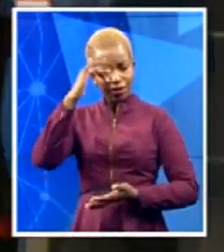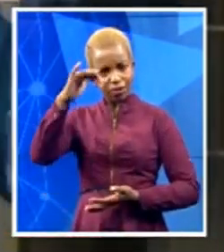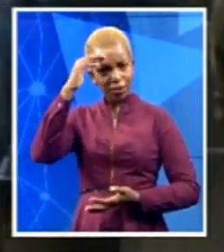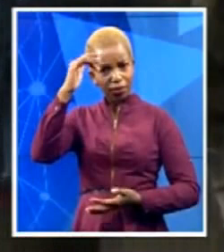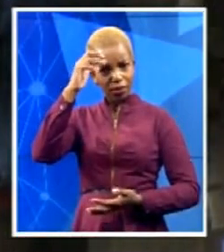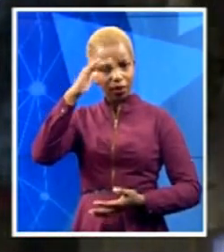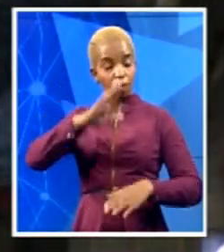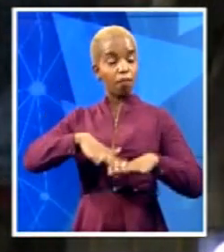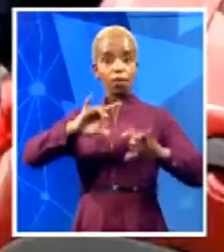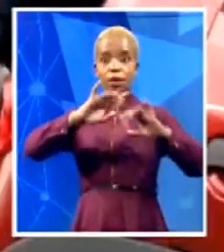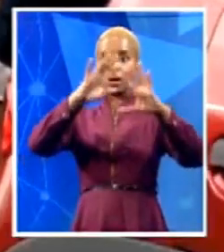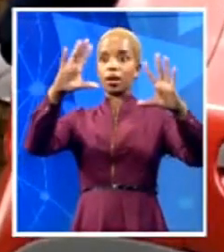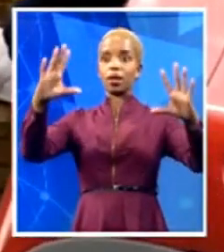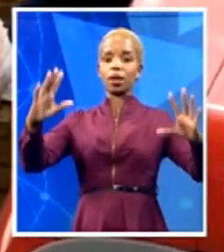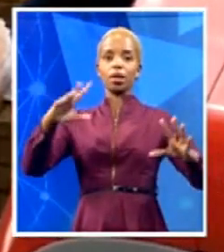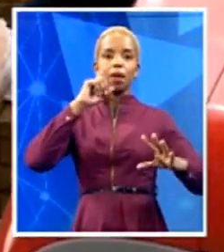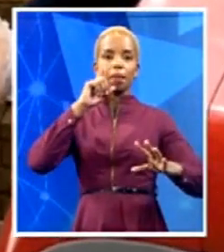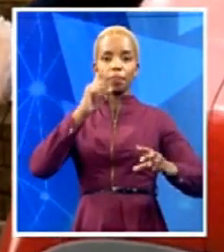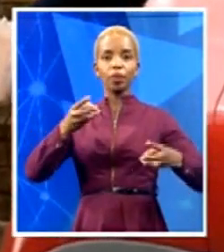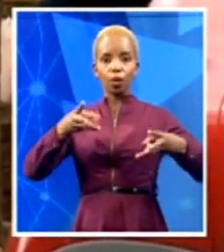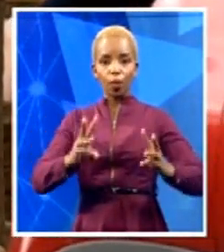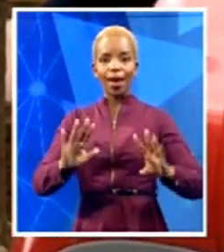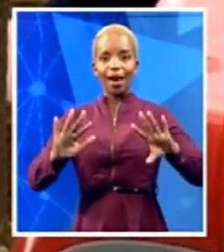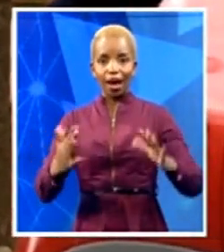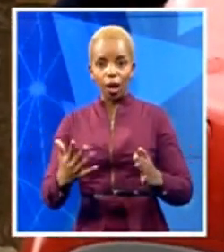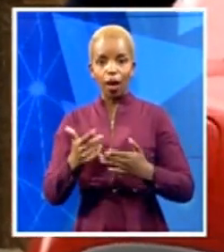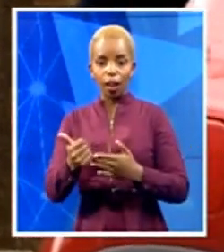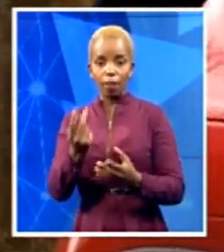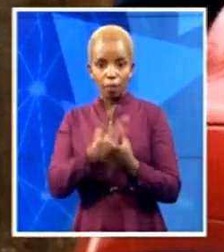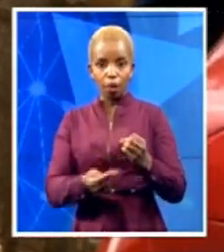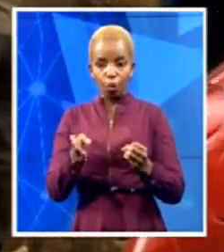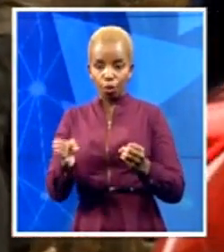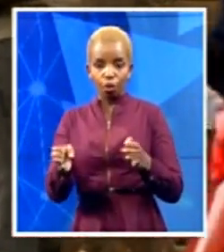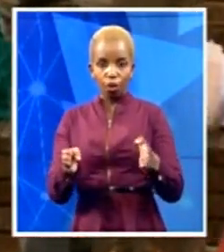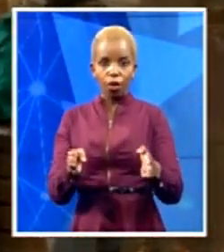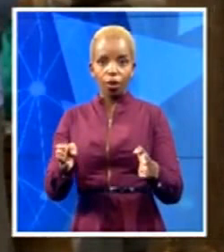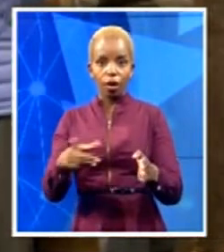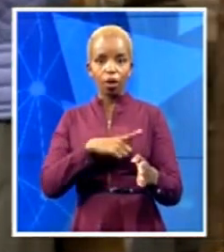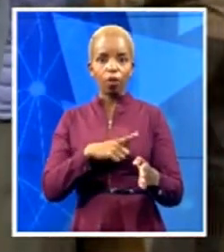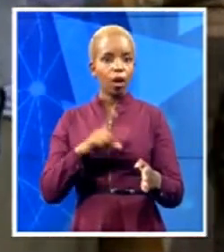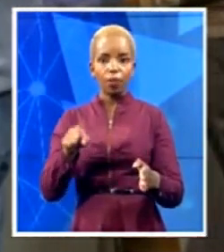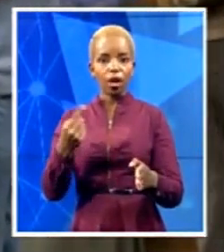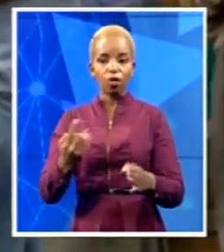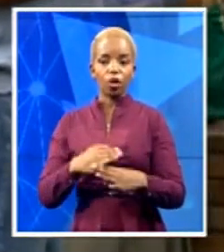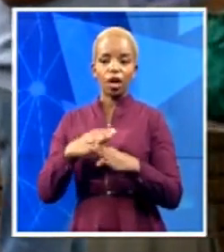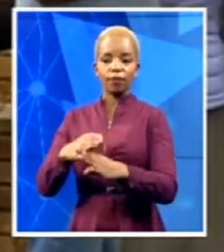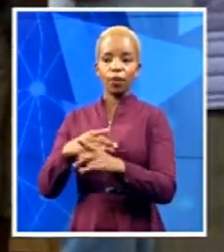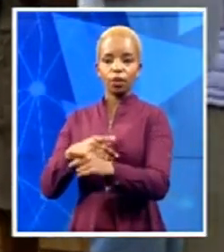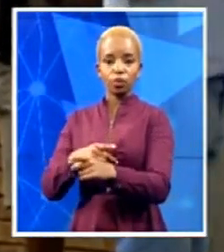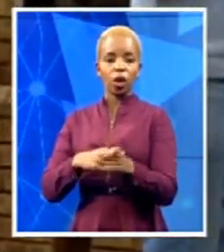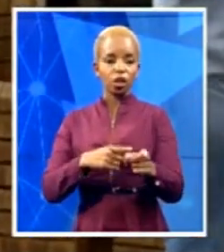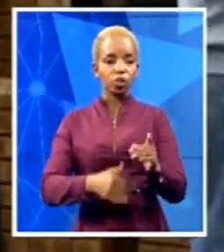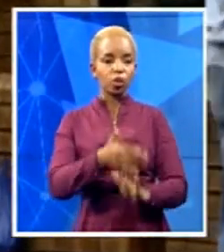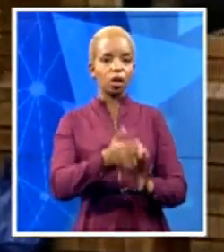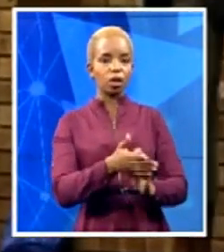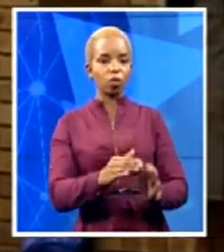the same time mitigate the economic collapse. Because those are two evils you can't avoid to deal with both of them. Let's thank you for